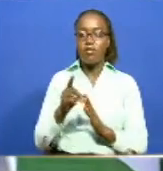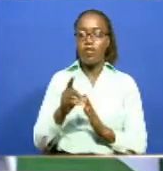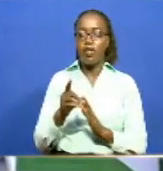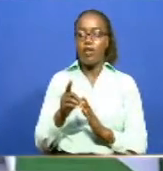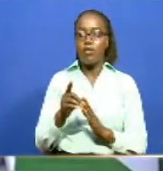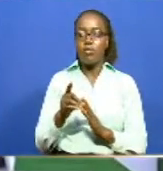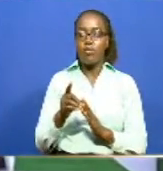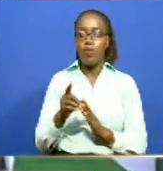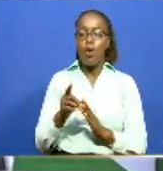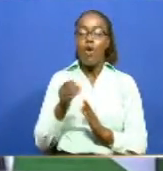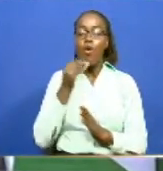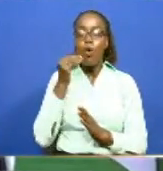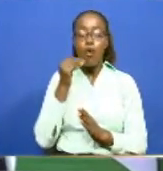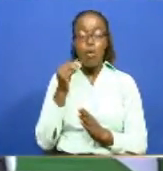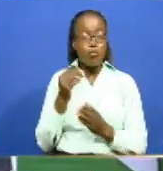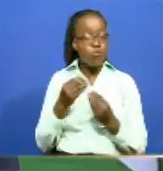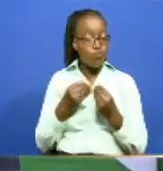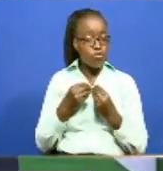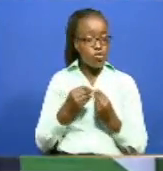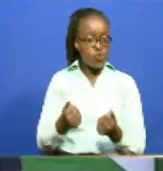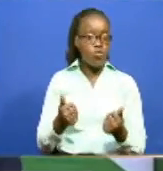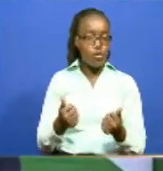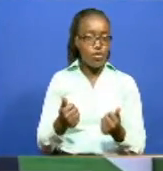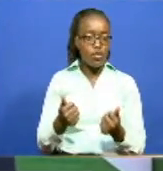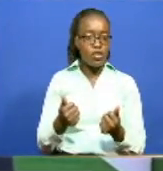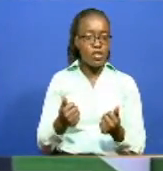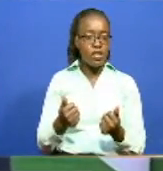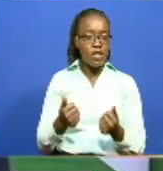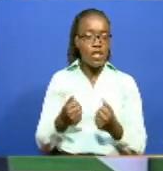homegrown solutions in management of COVID-19